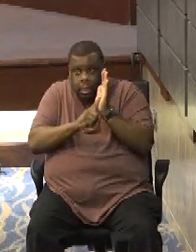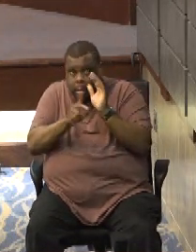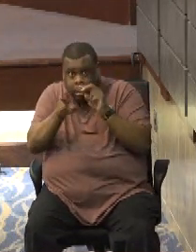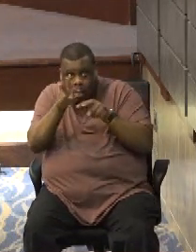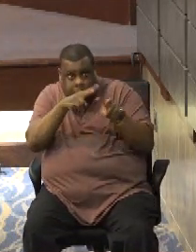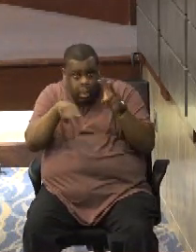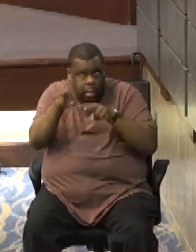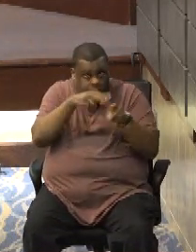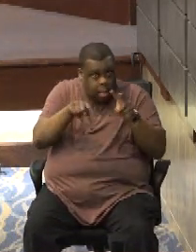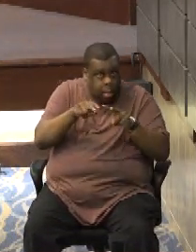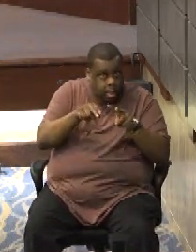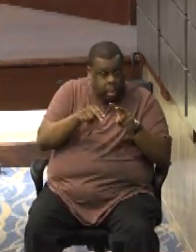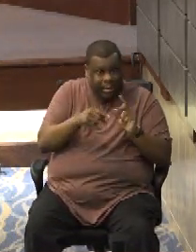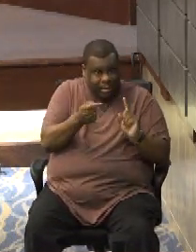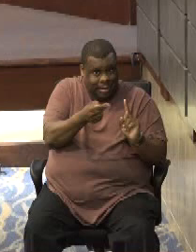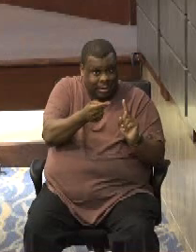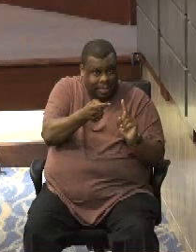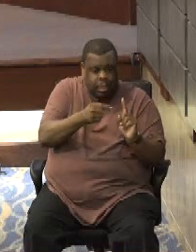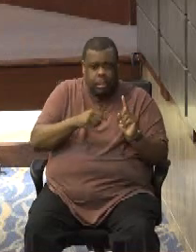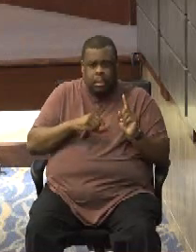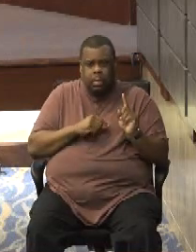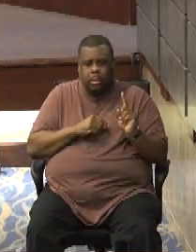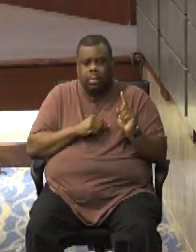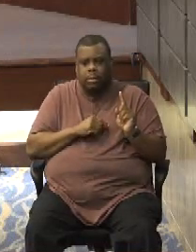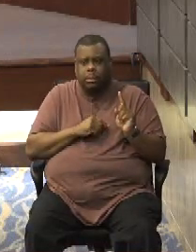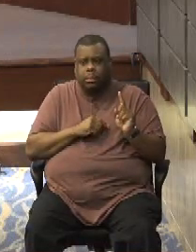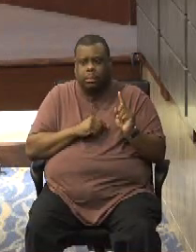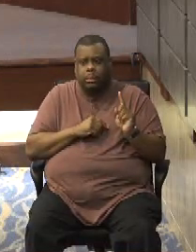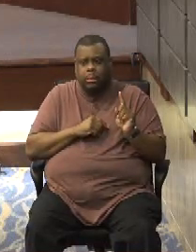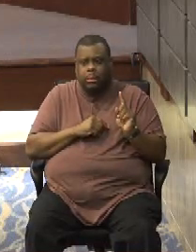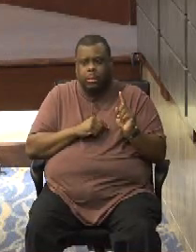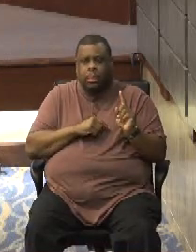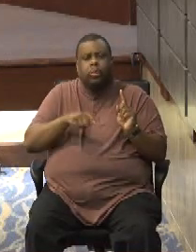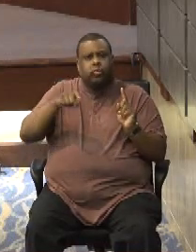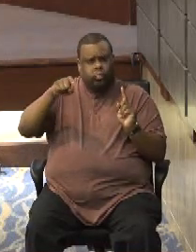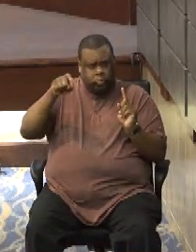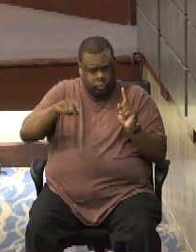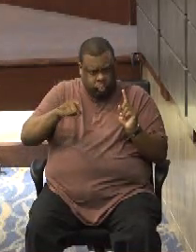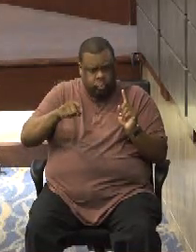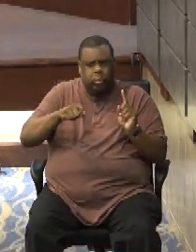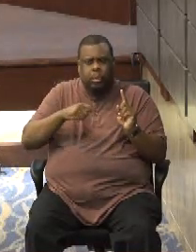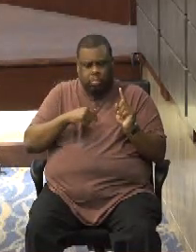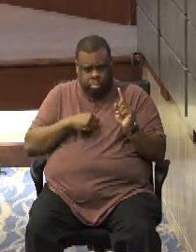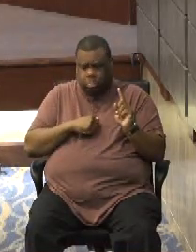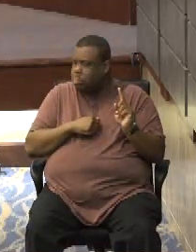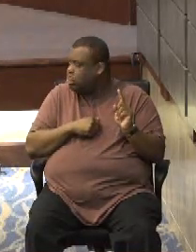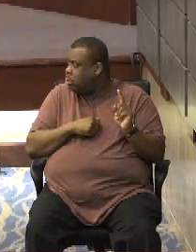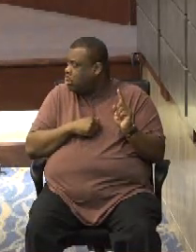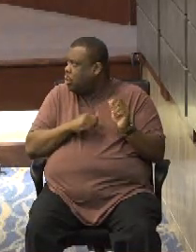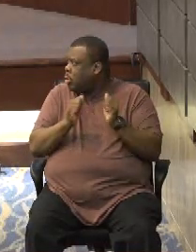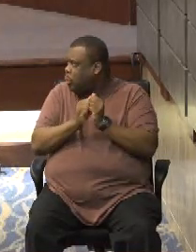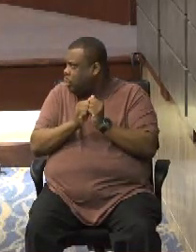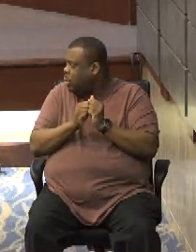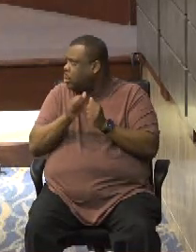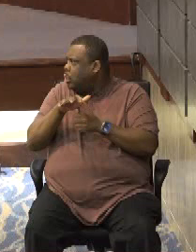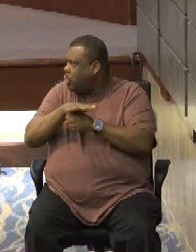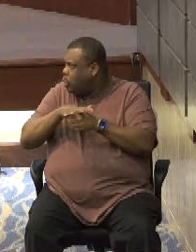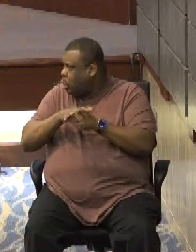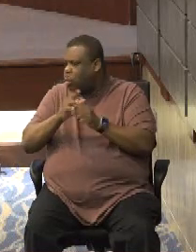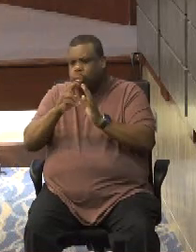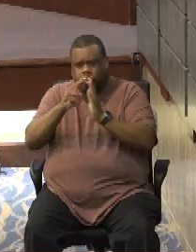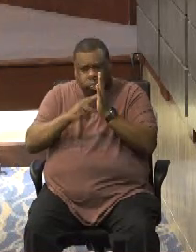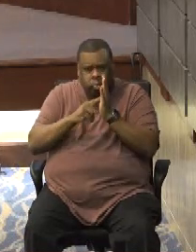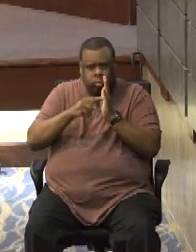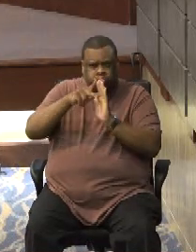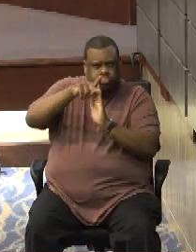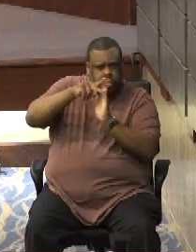building inspector, at my amendment, should issue a certificate in accordance with local adopted rules and